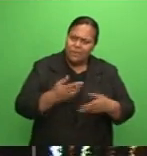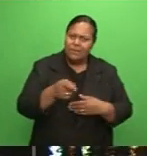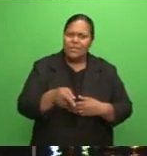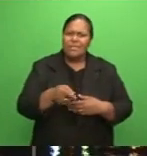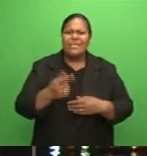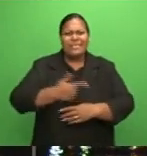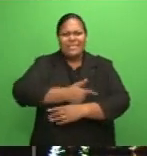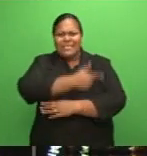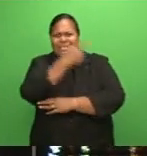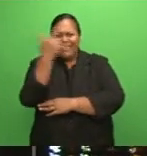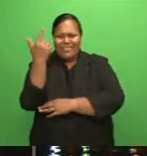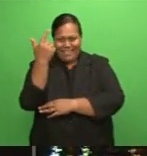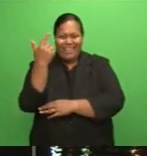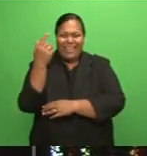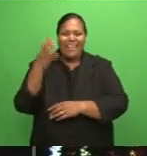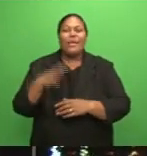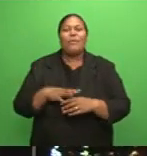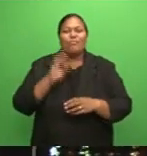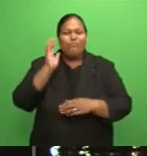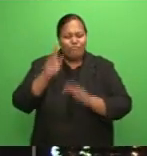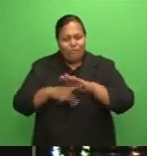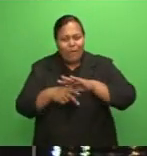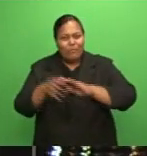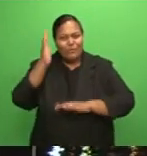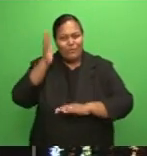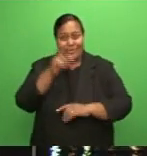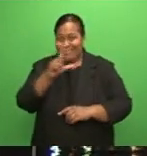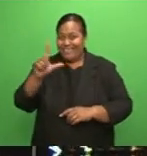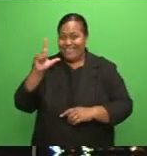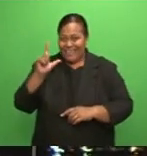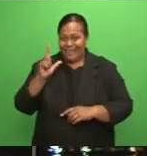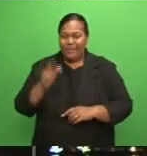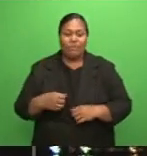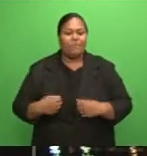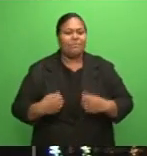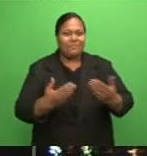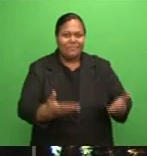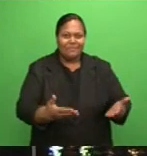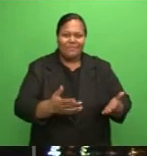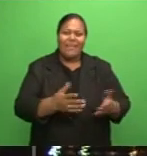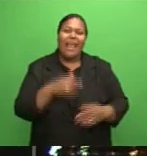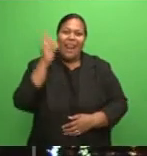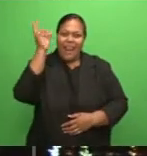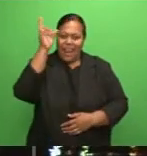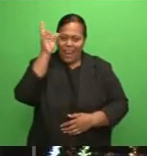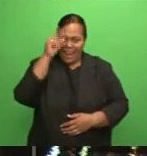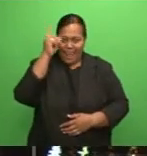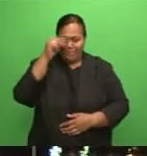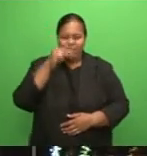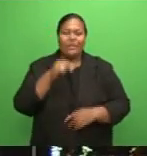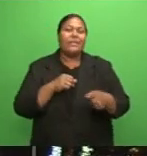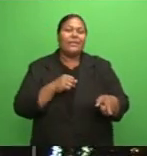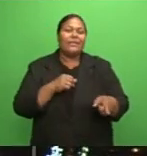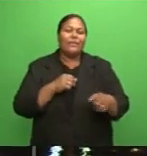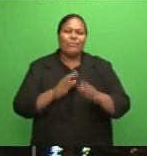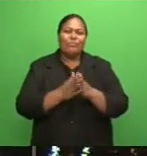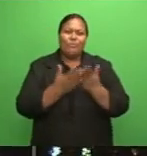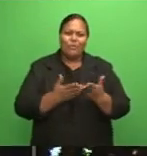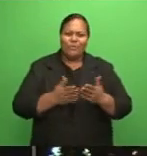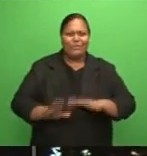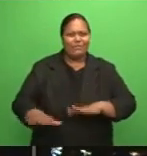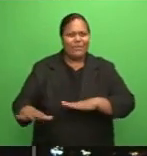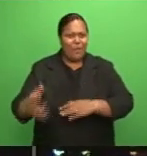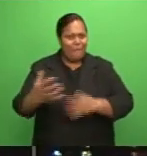Adventist Primary School in Suvavo yesterday. While handing over library books and sewing machines to the school, Vuniwanga said the